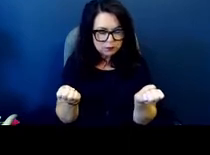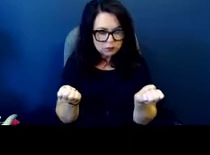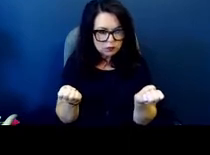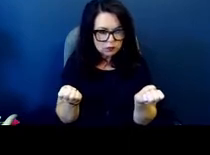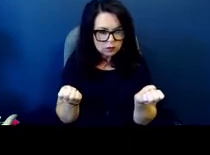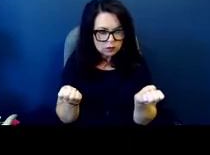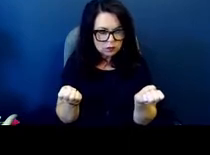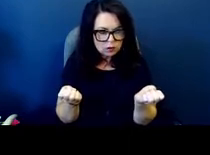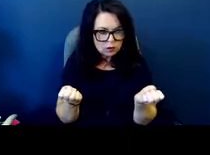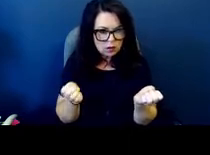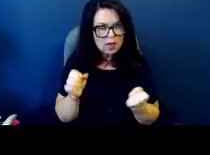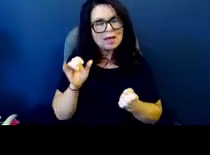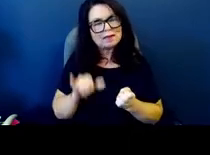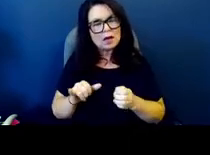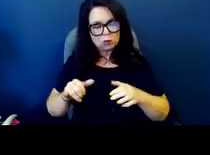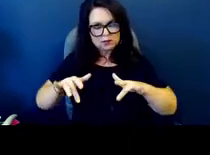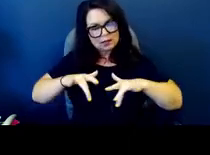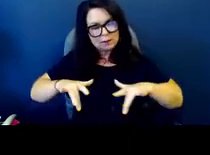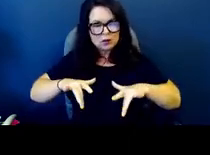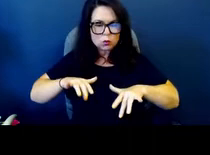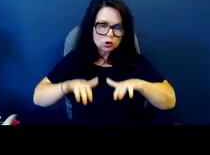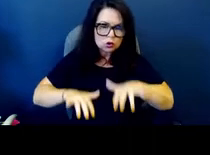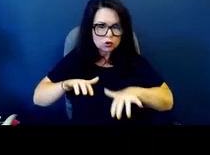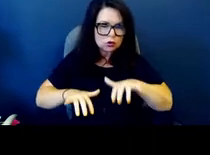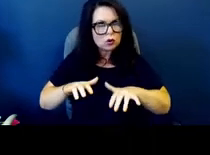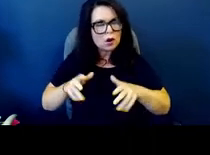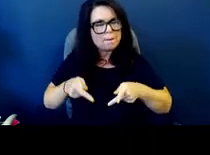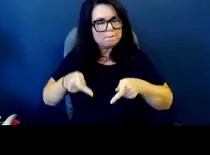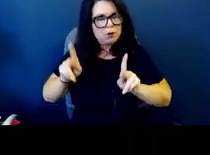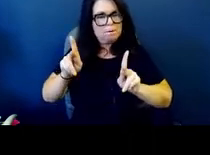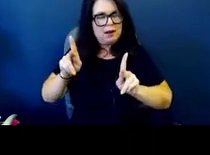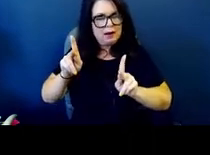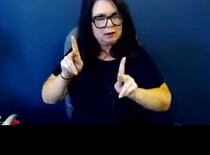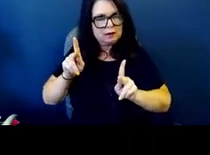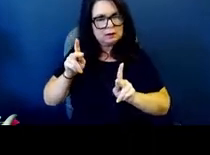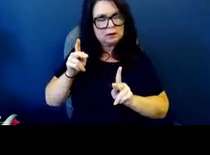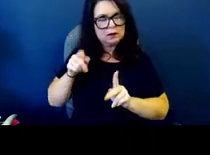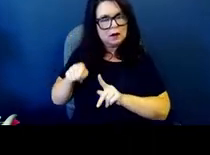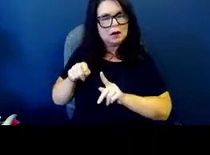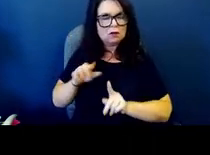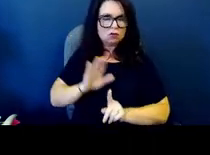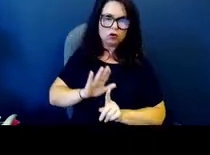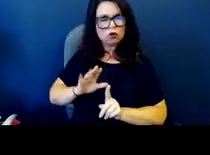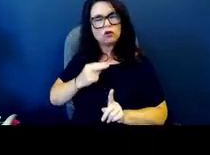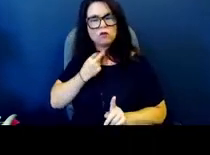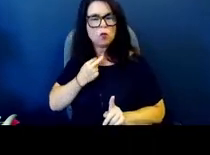to speak. And she was just starting to learn how to use